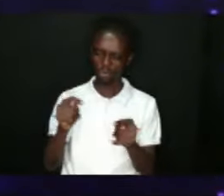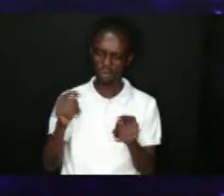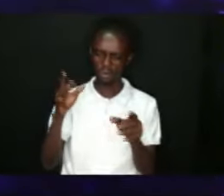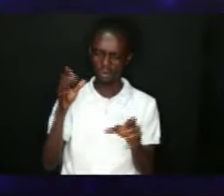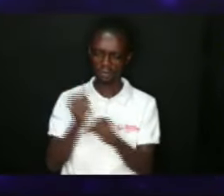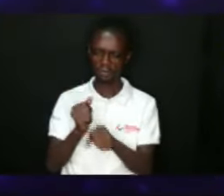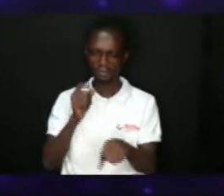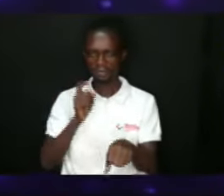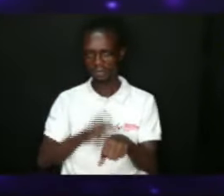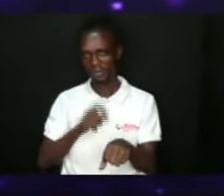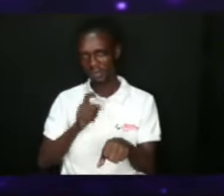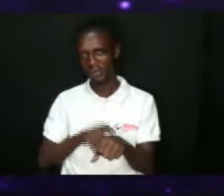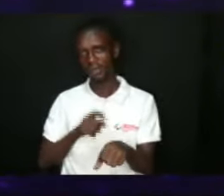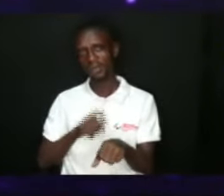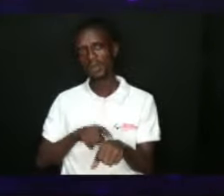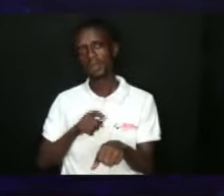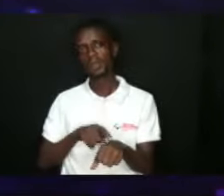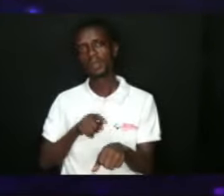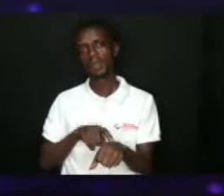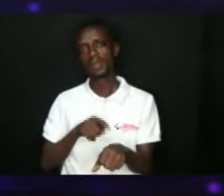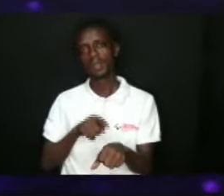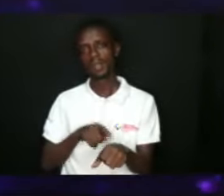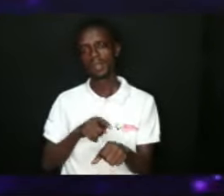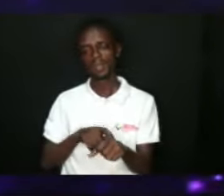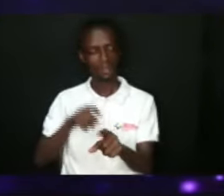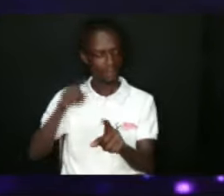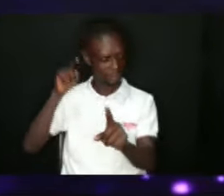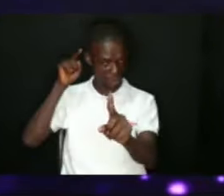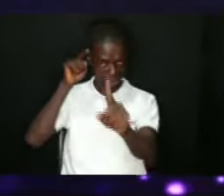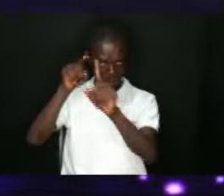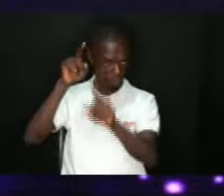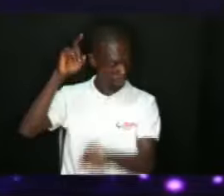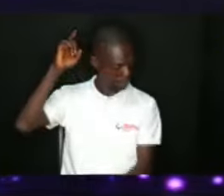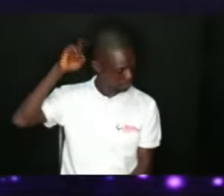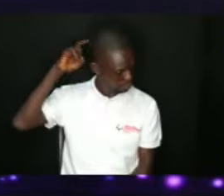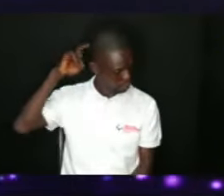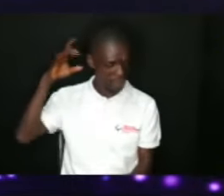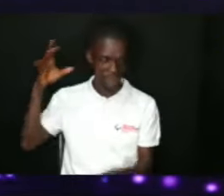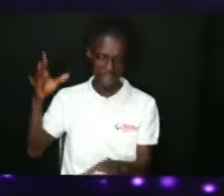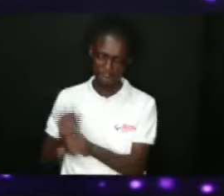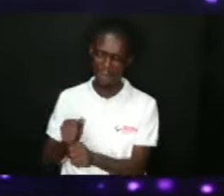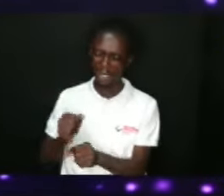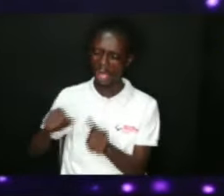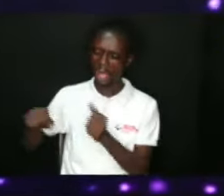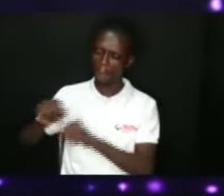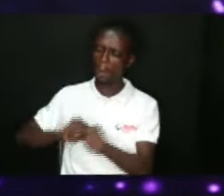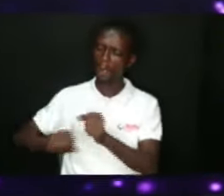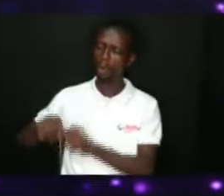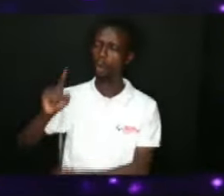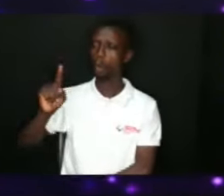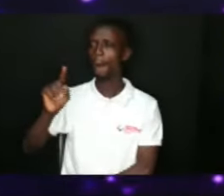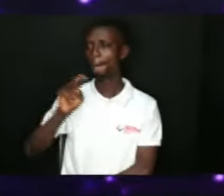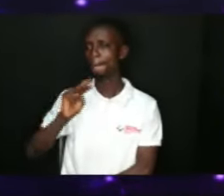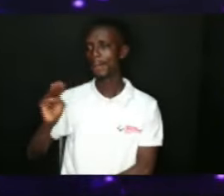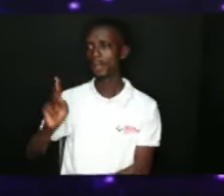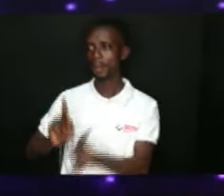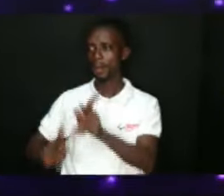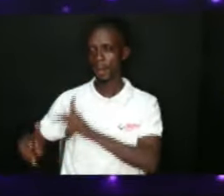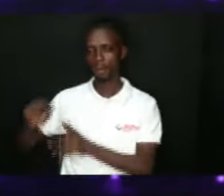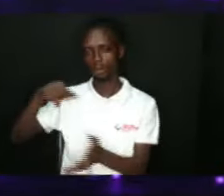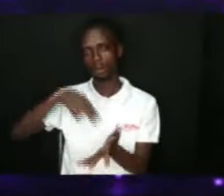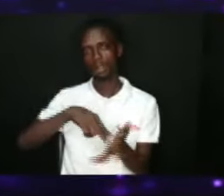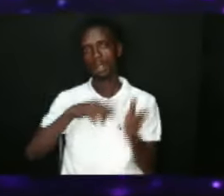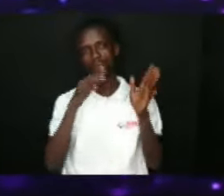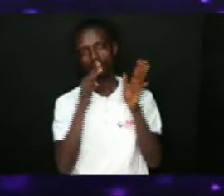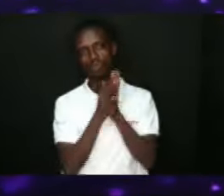let us gather around. The agenda is to raise 1 million intercessors, as our fathers have indicated,